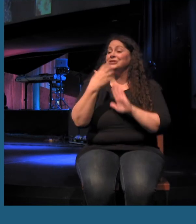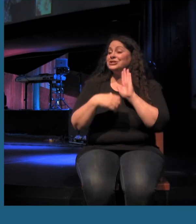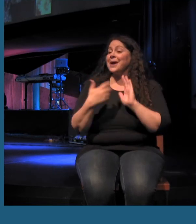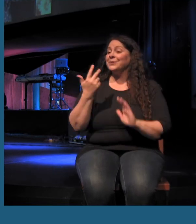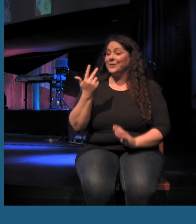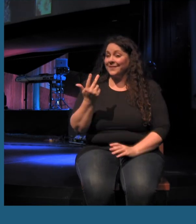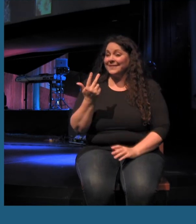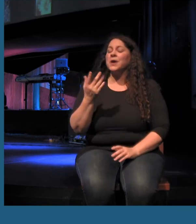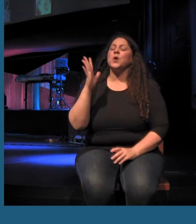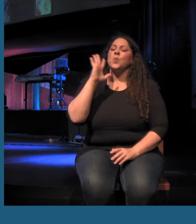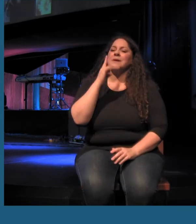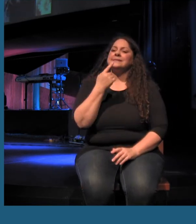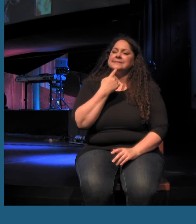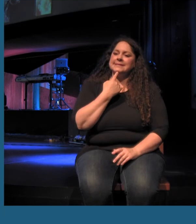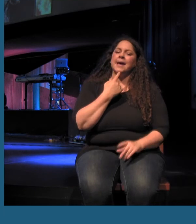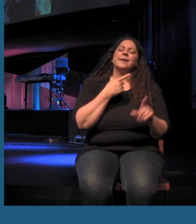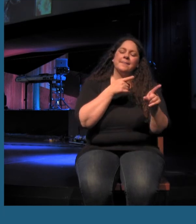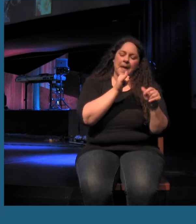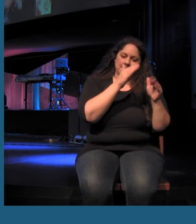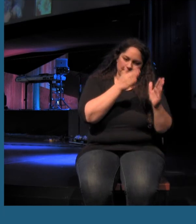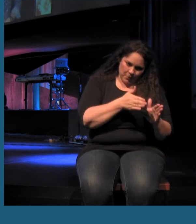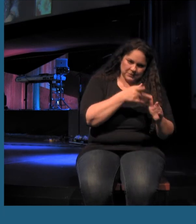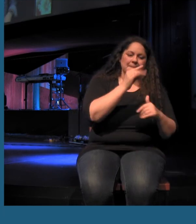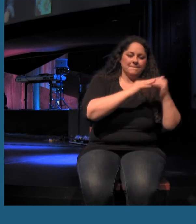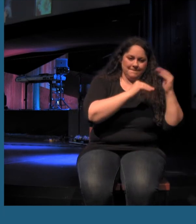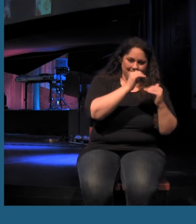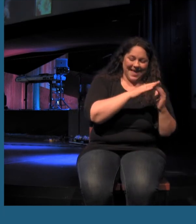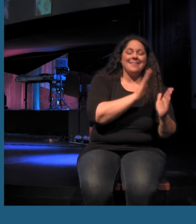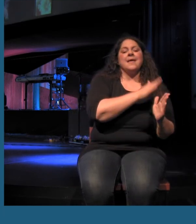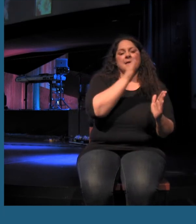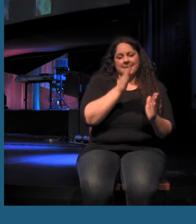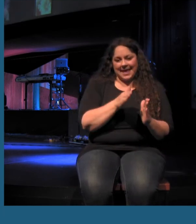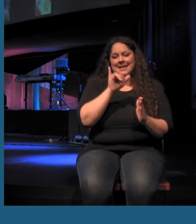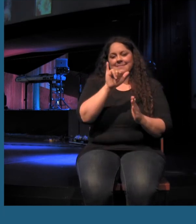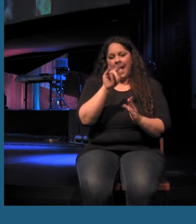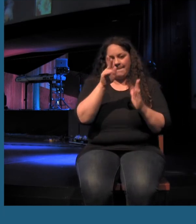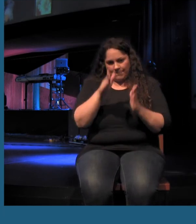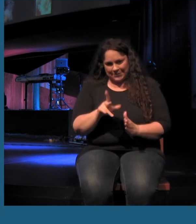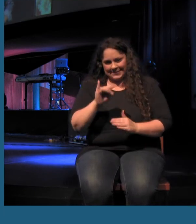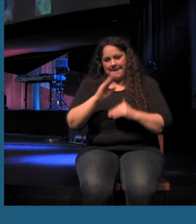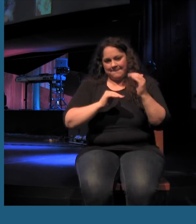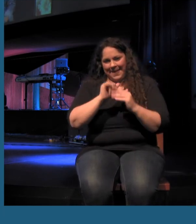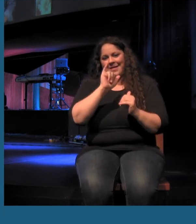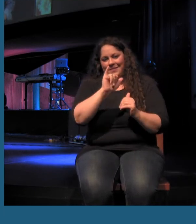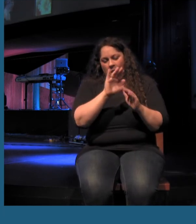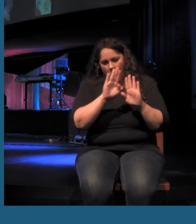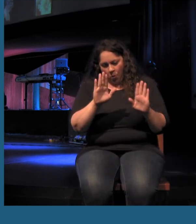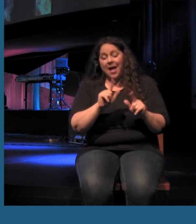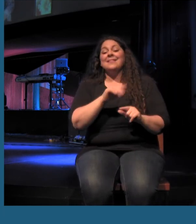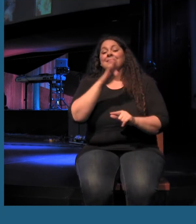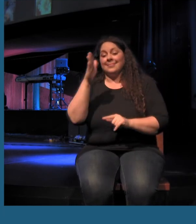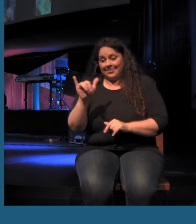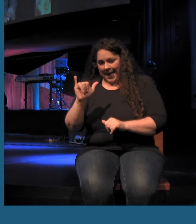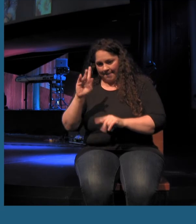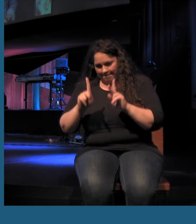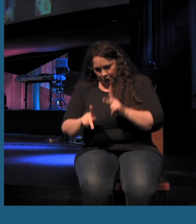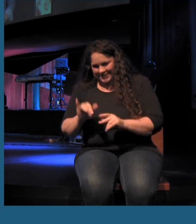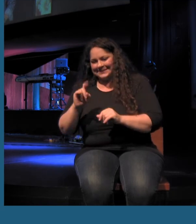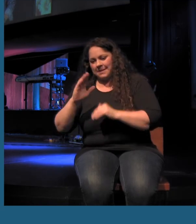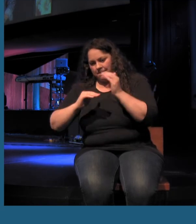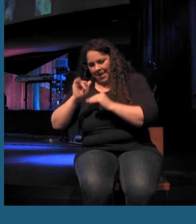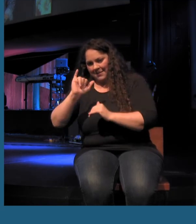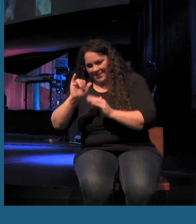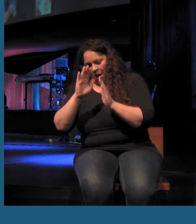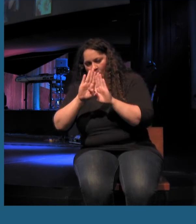say, so-and-so built this part of the wall. Next to them, so-and-so built this part of the wall. Next to them, so-and-so built